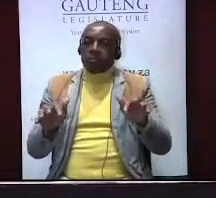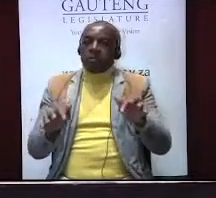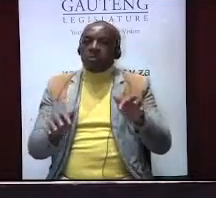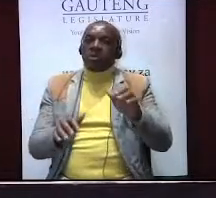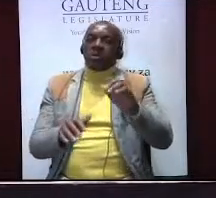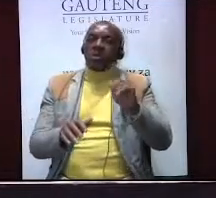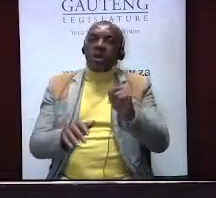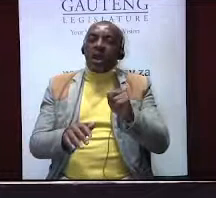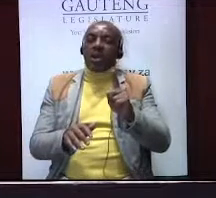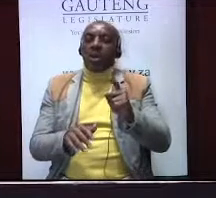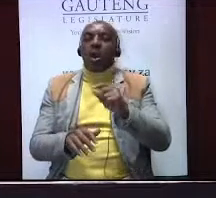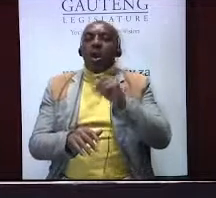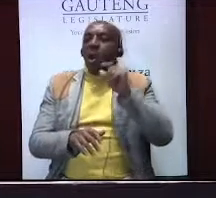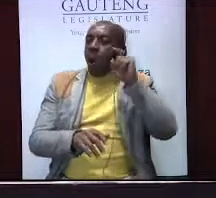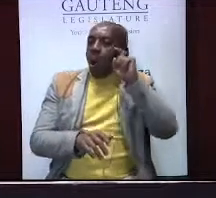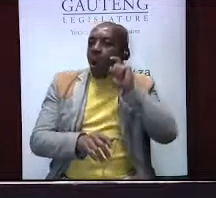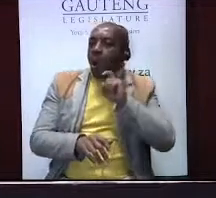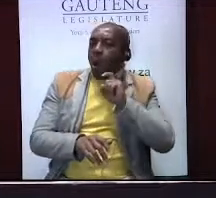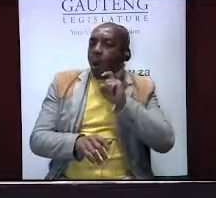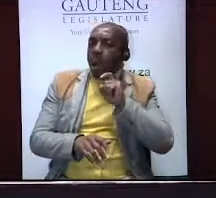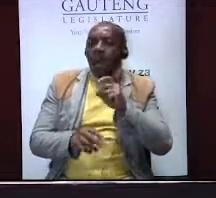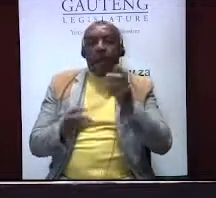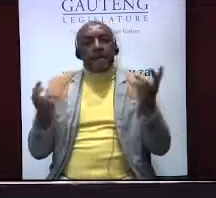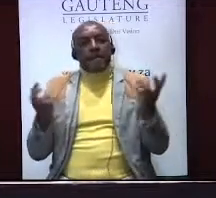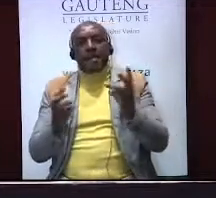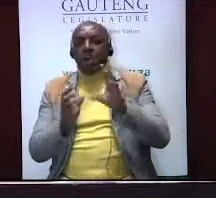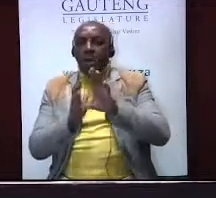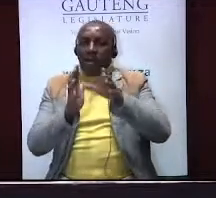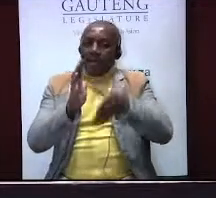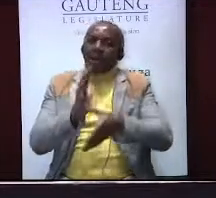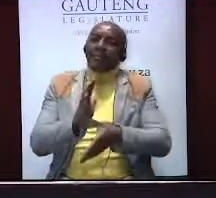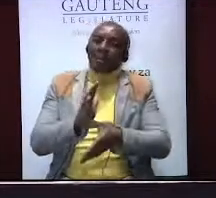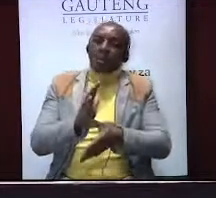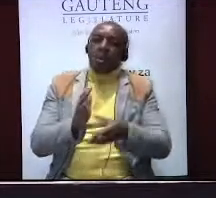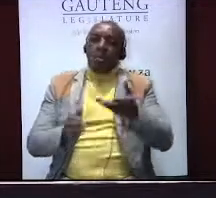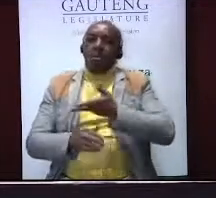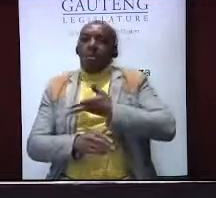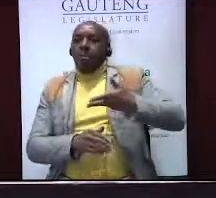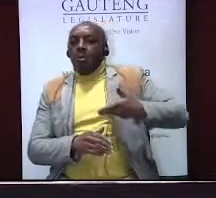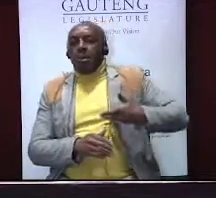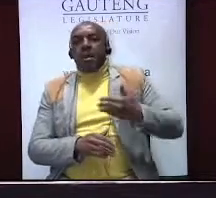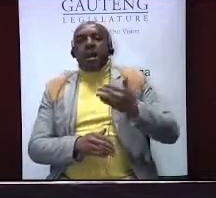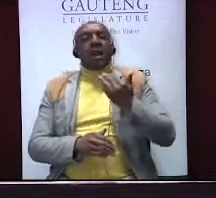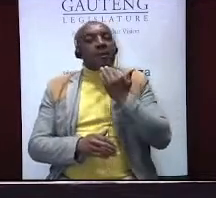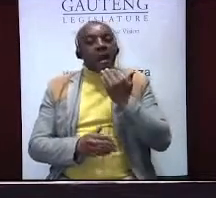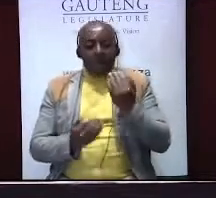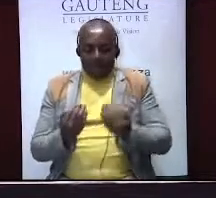being older persons, persons with disabilities, women and children.